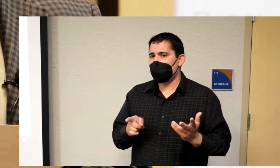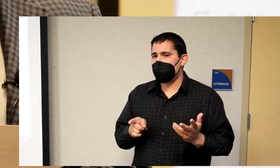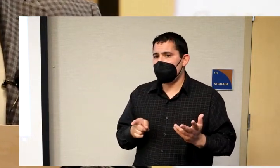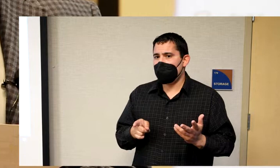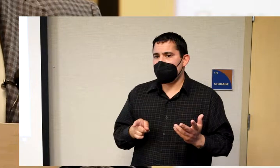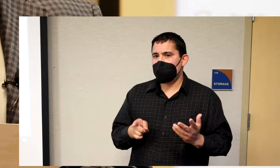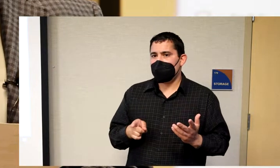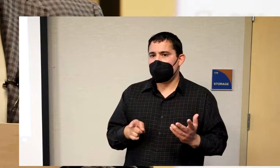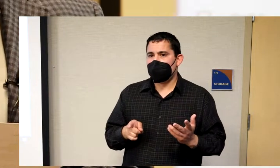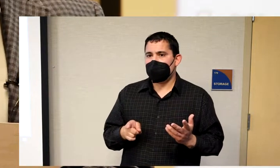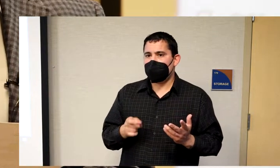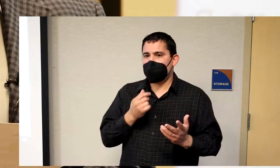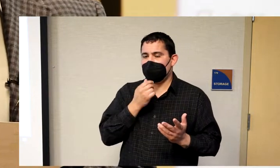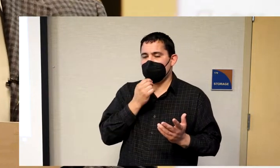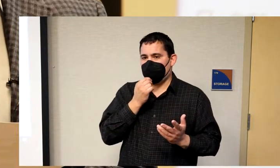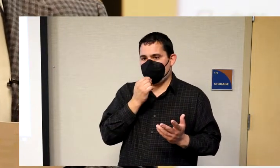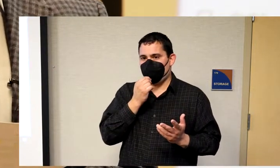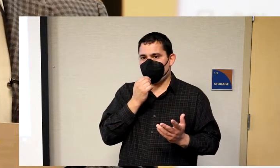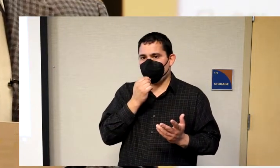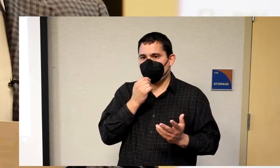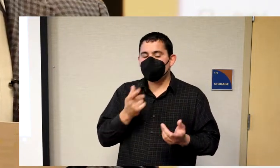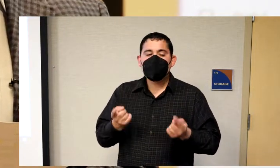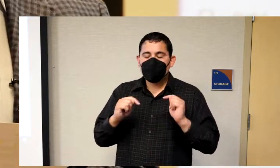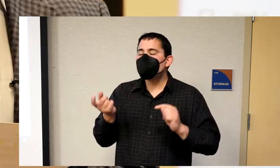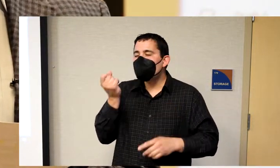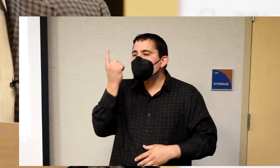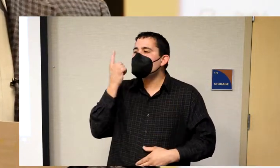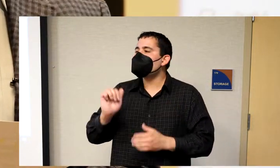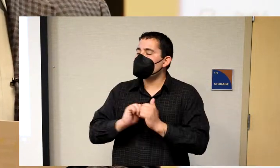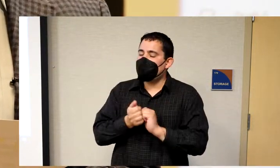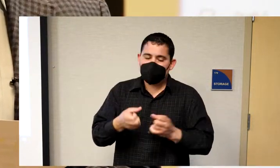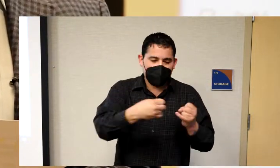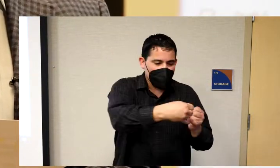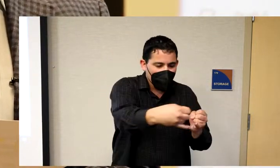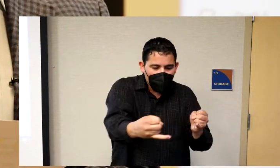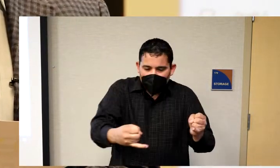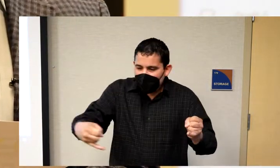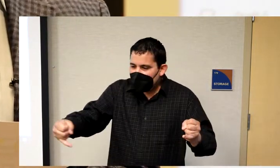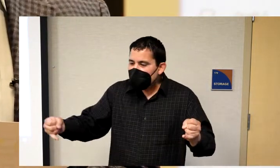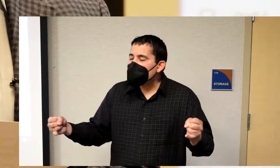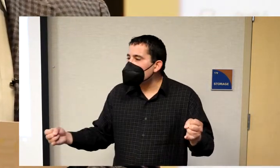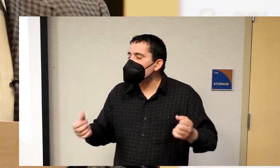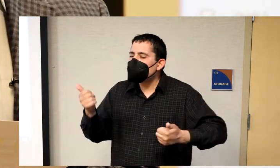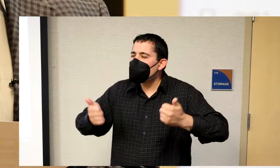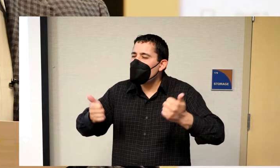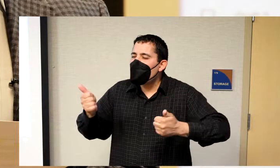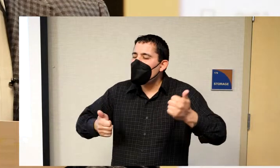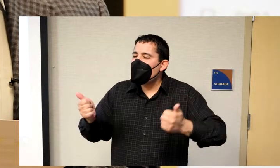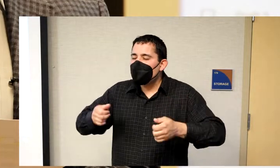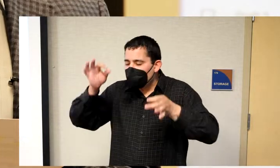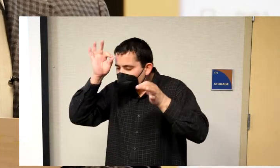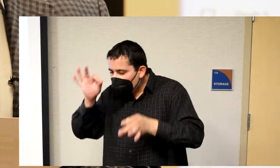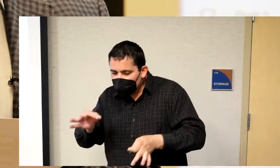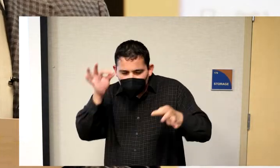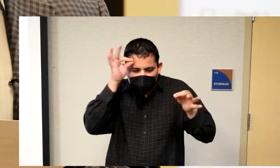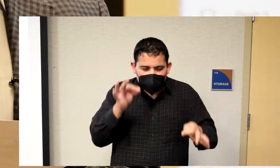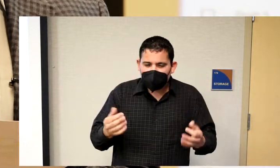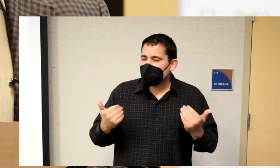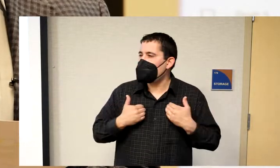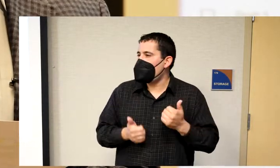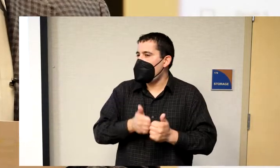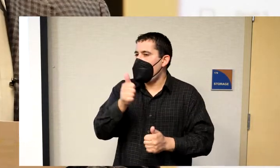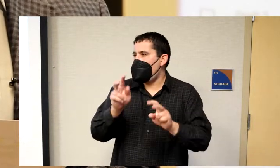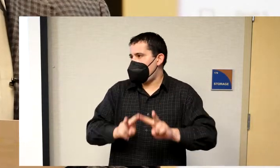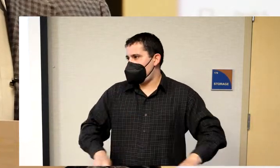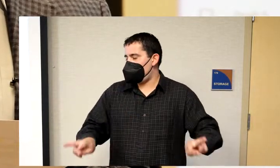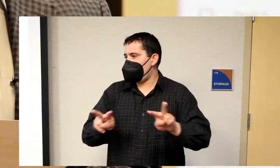splitting hairs at the end here, trying to understand which map to decide on, because they all